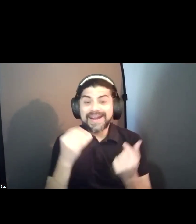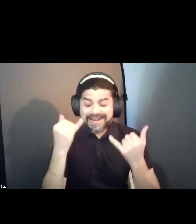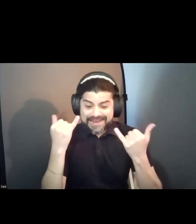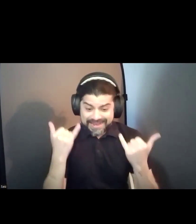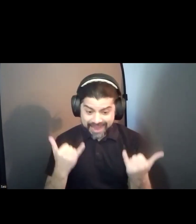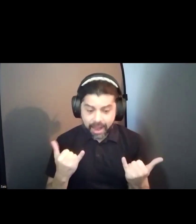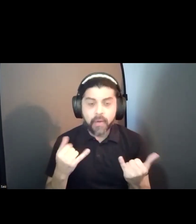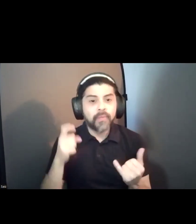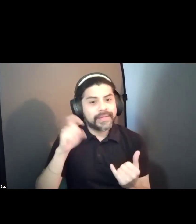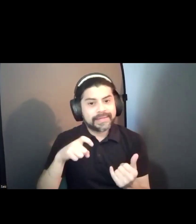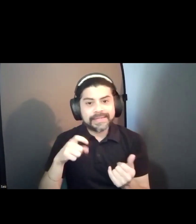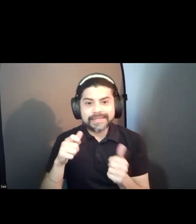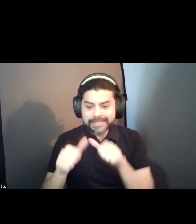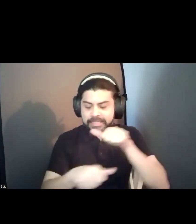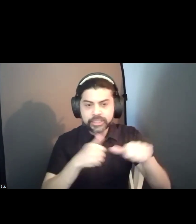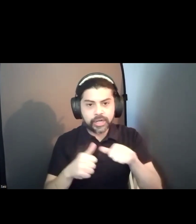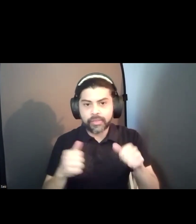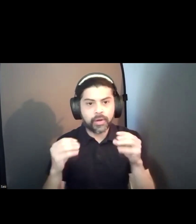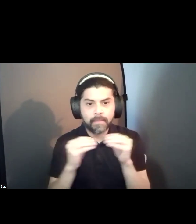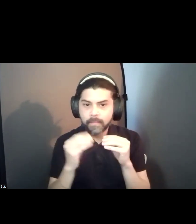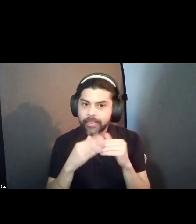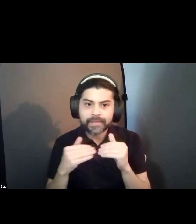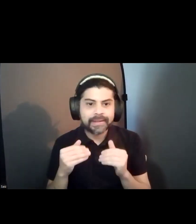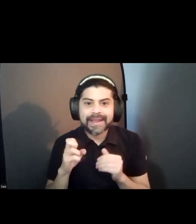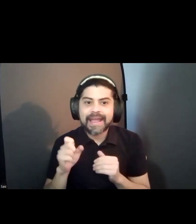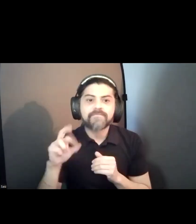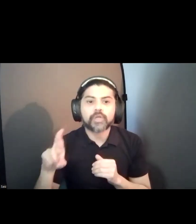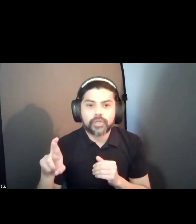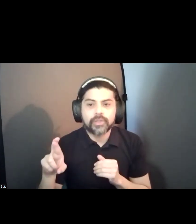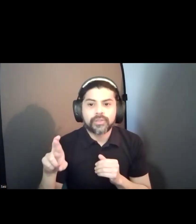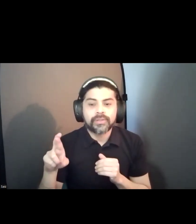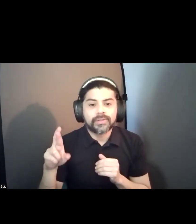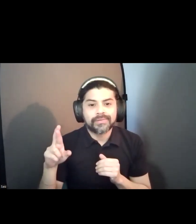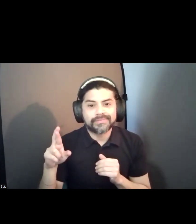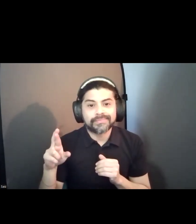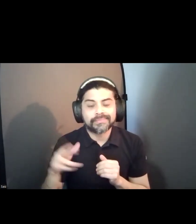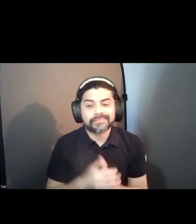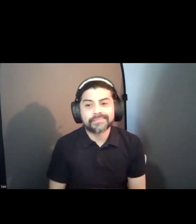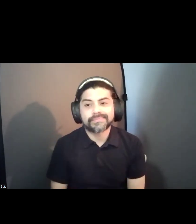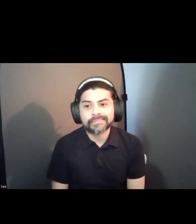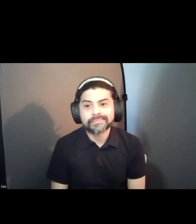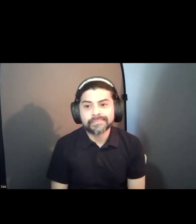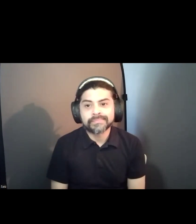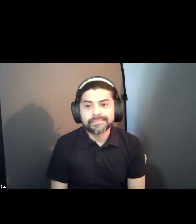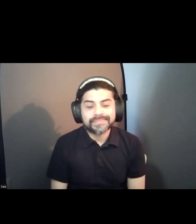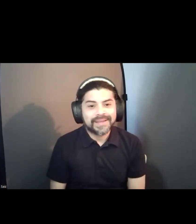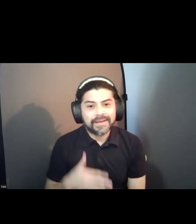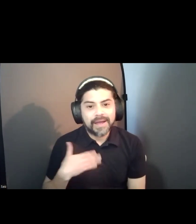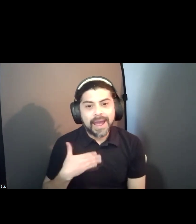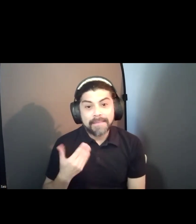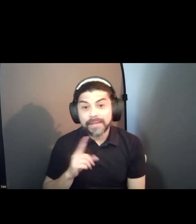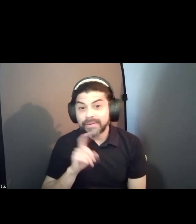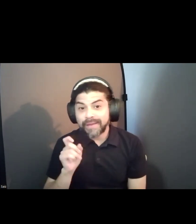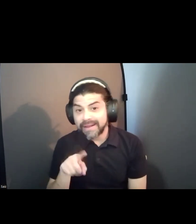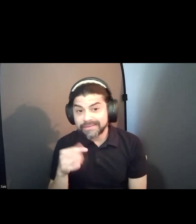more together, again, with some strong headwinds along the way in this particular moment. So I'm glad with that to answer a couple of